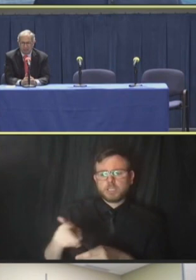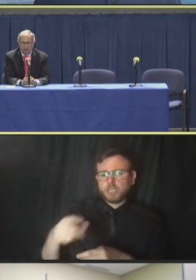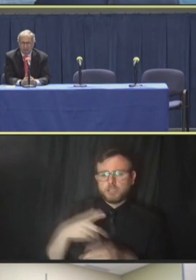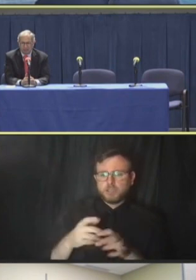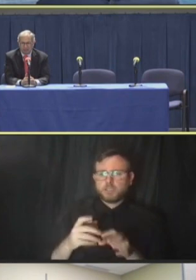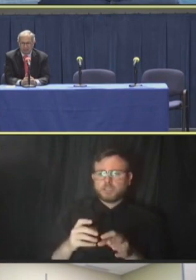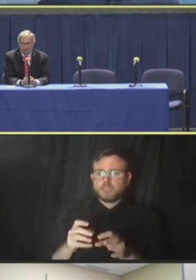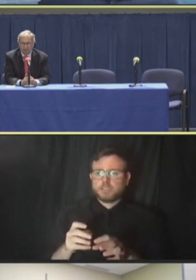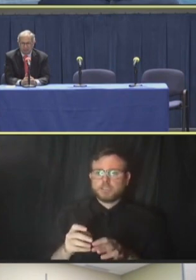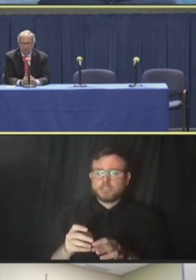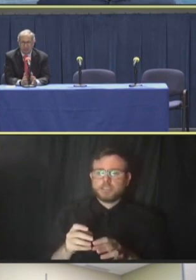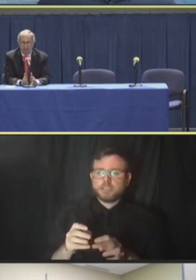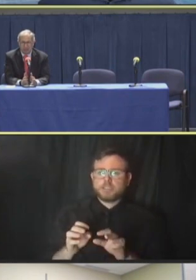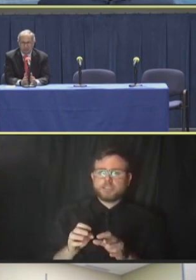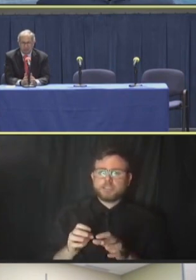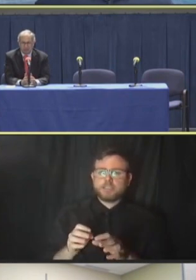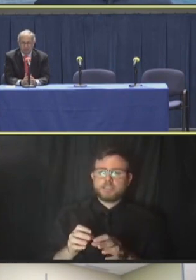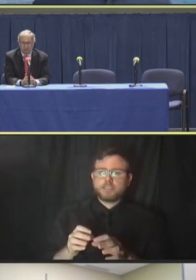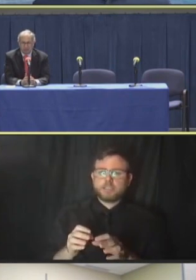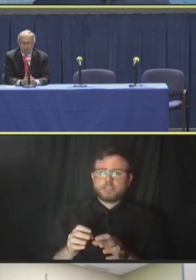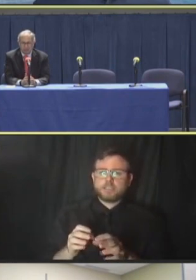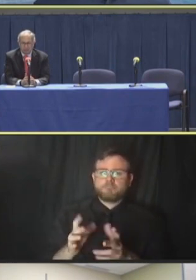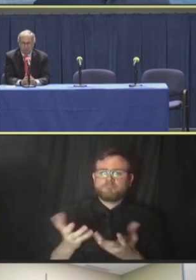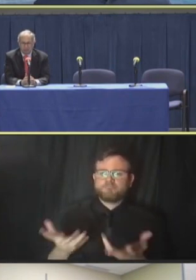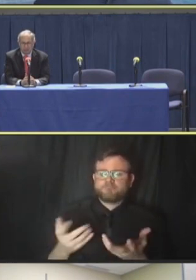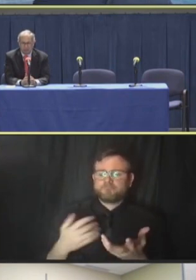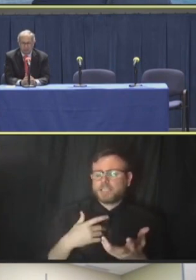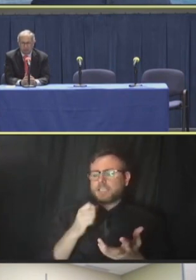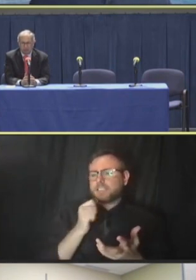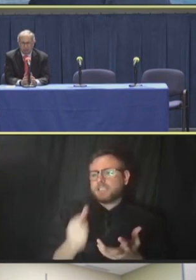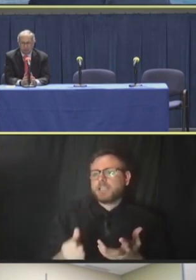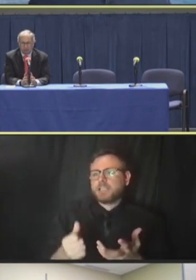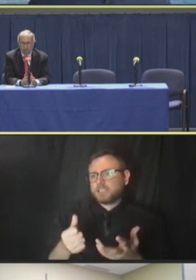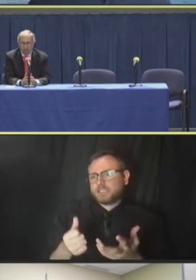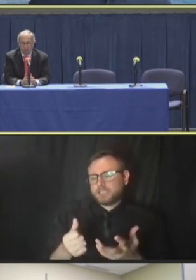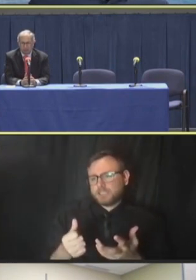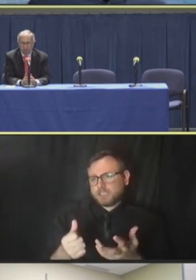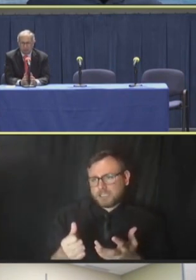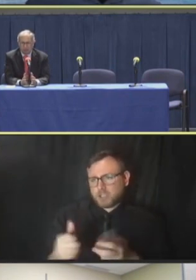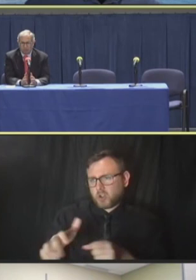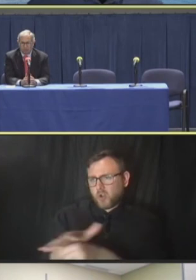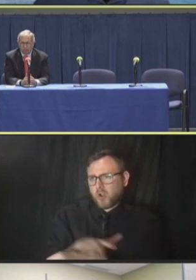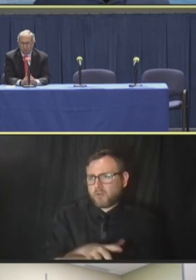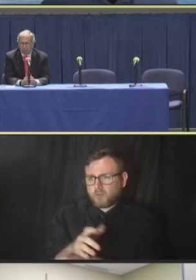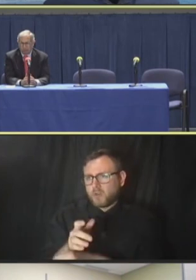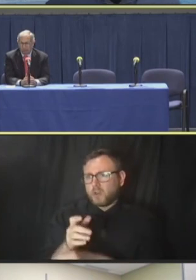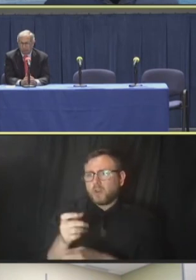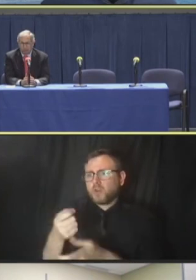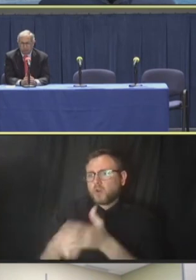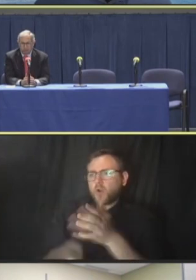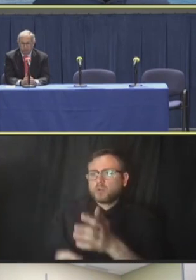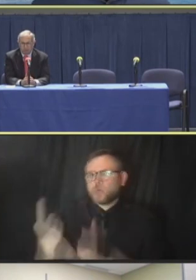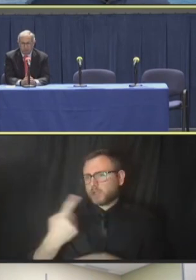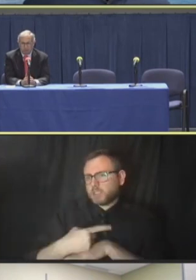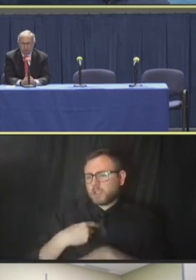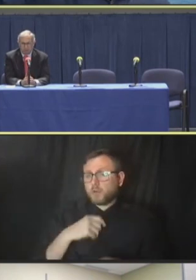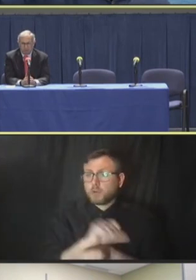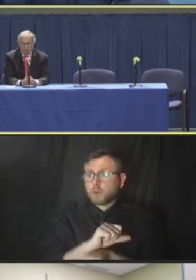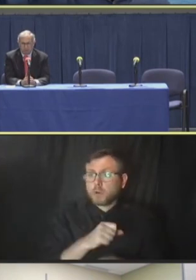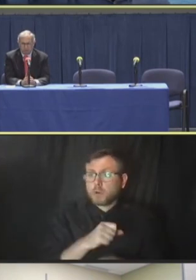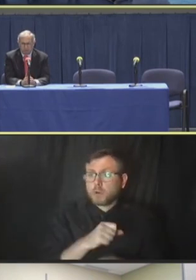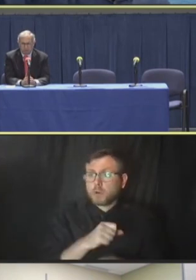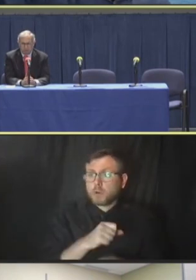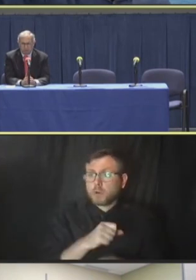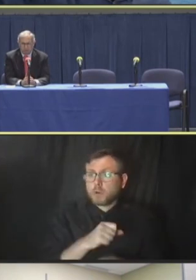significantly, it doesn't even remotely cover the cost of one day of work. So what you end up seeing